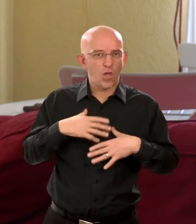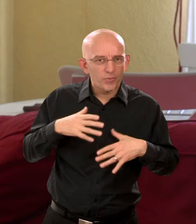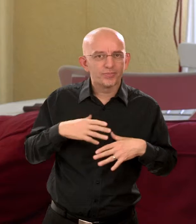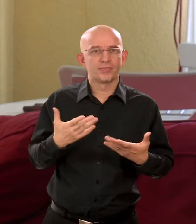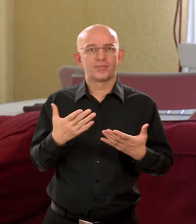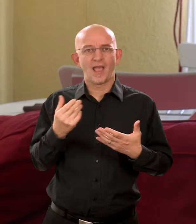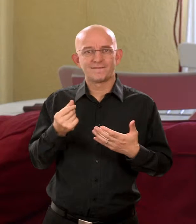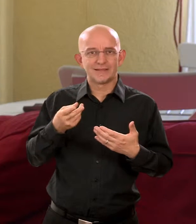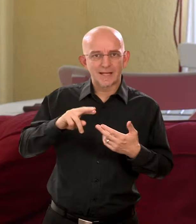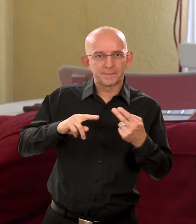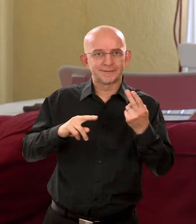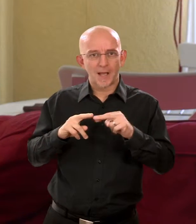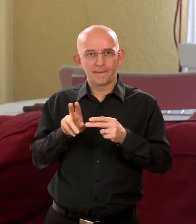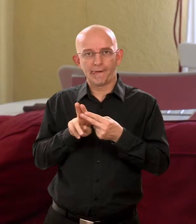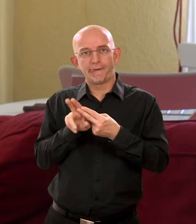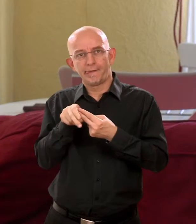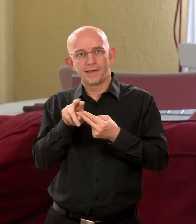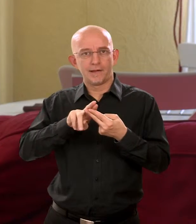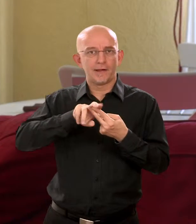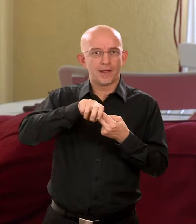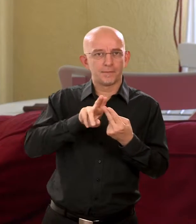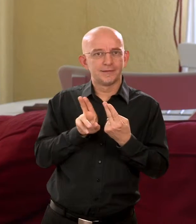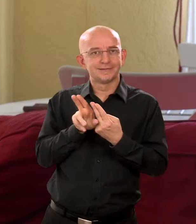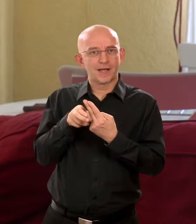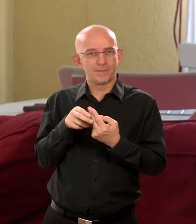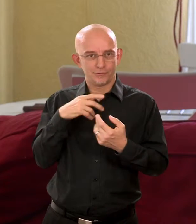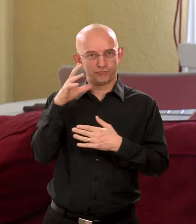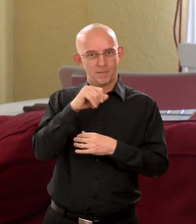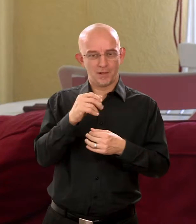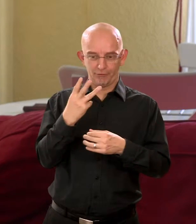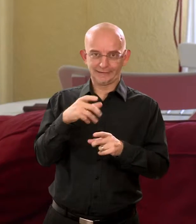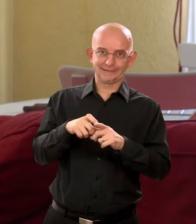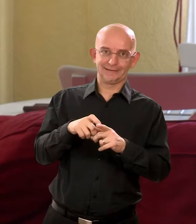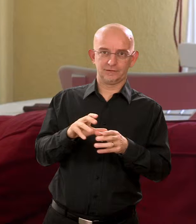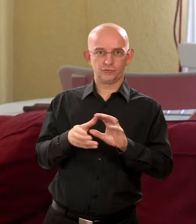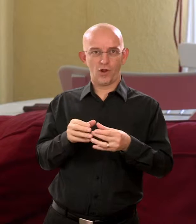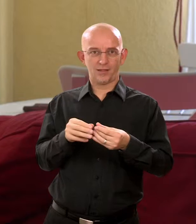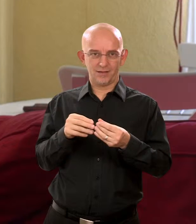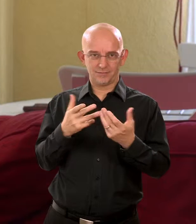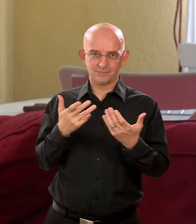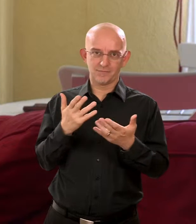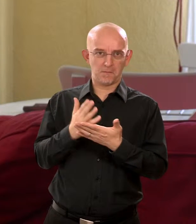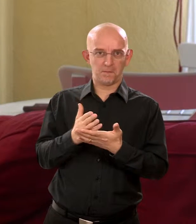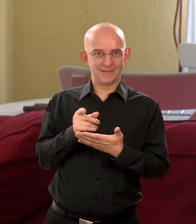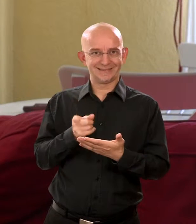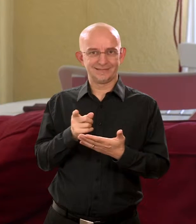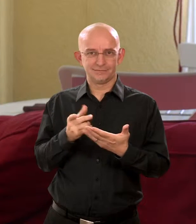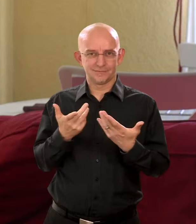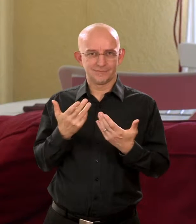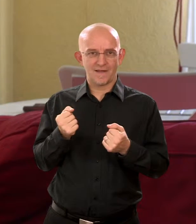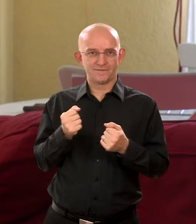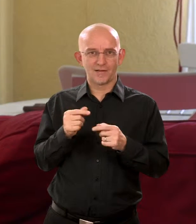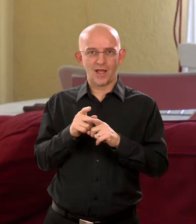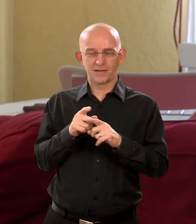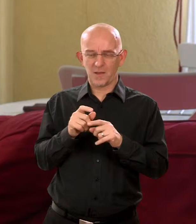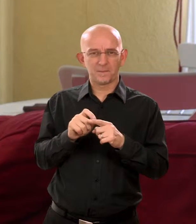lot. But an actual 3D doll, I can only remember having one. It was definitely some sort of nasty plastic, but